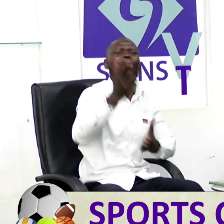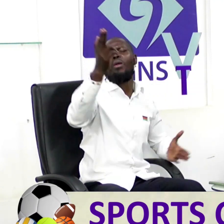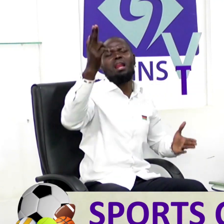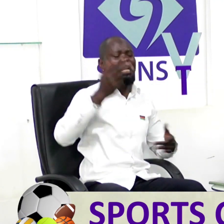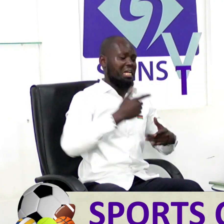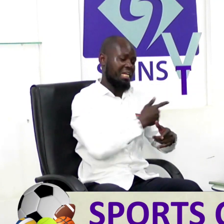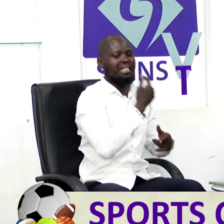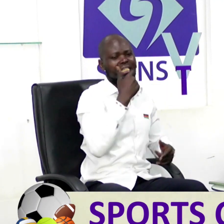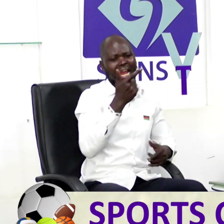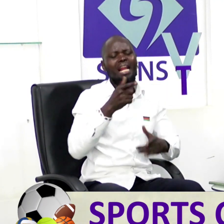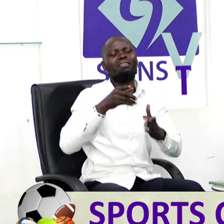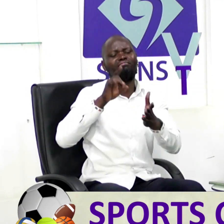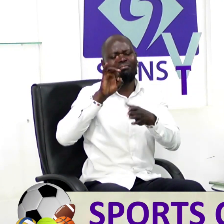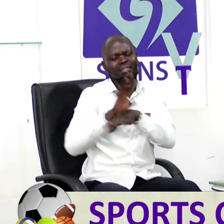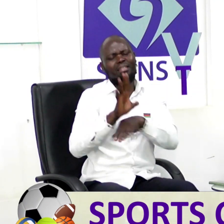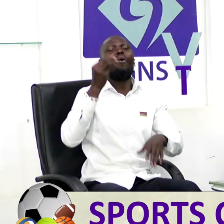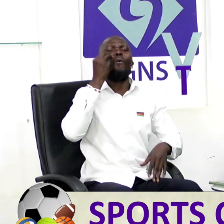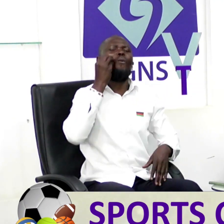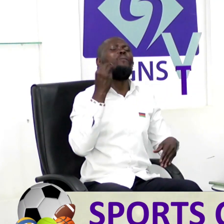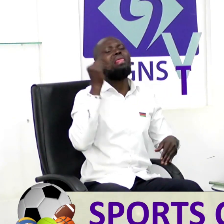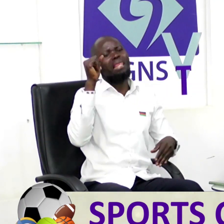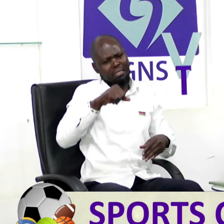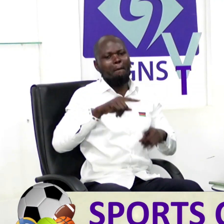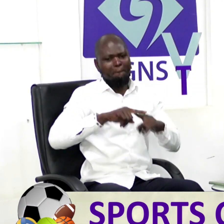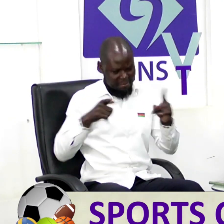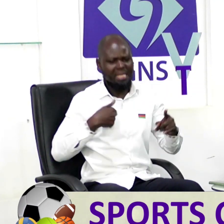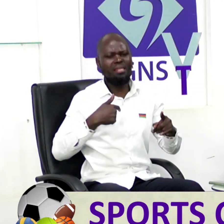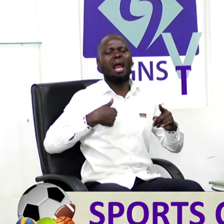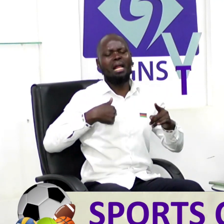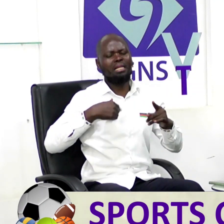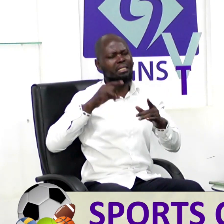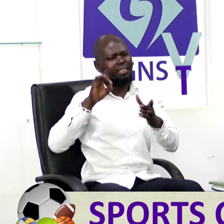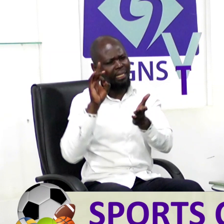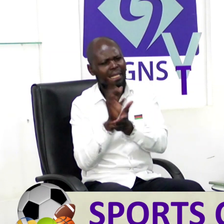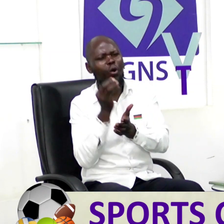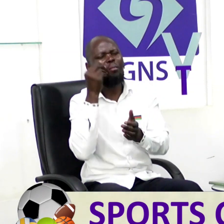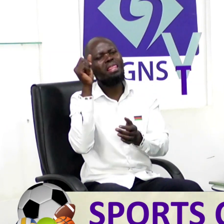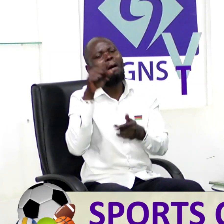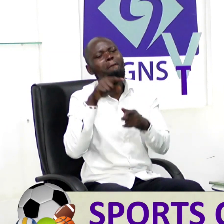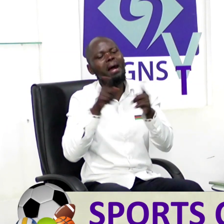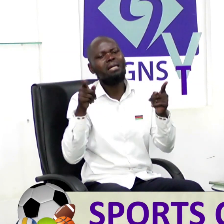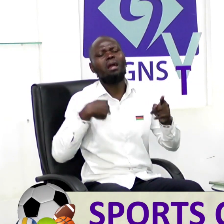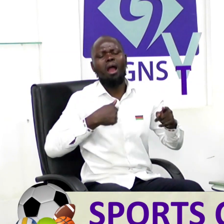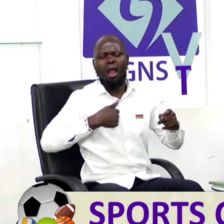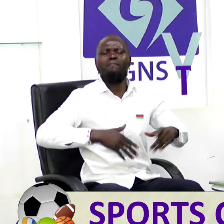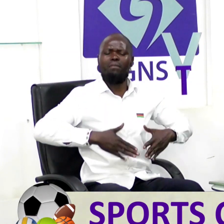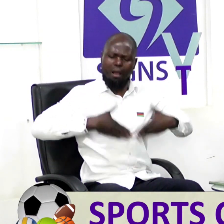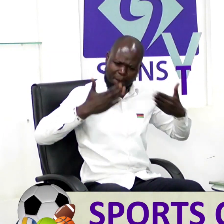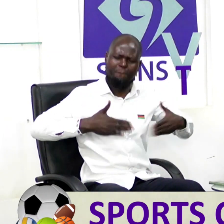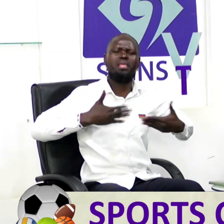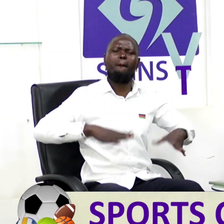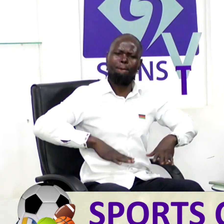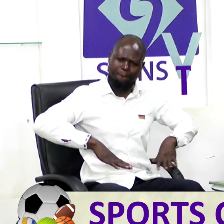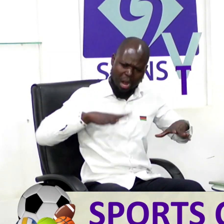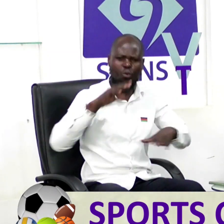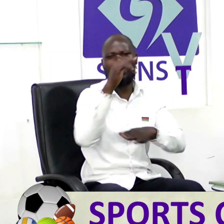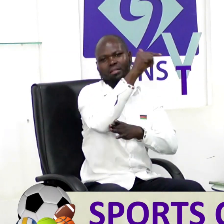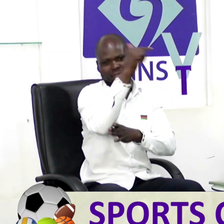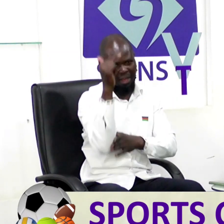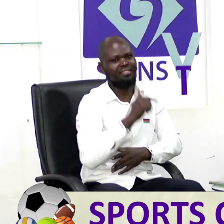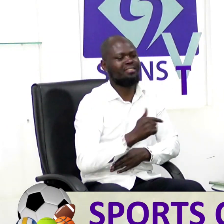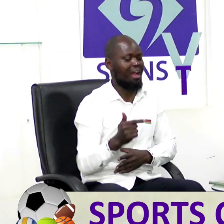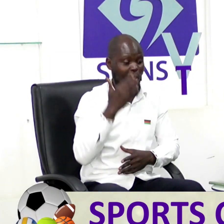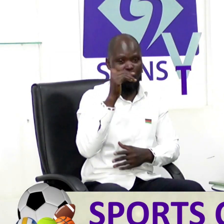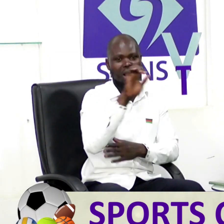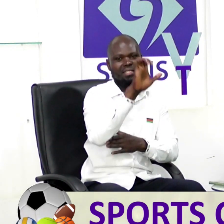Tanzania because we honestly are very proud of that because it is the closest to home. Even